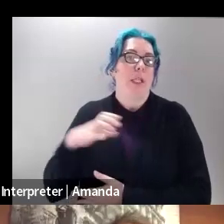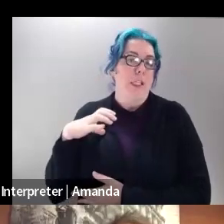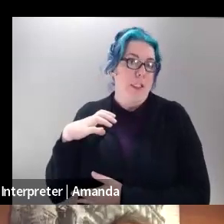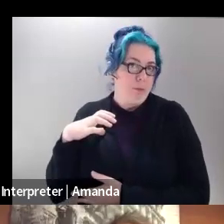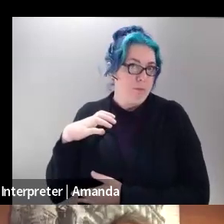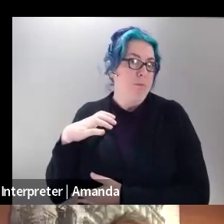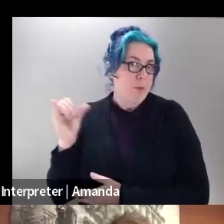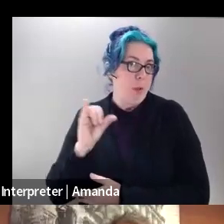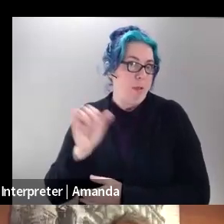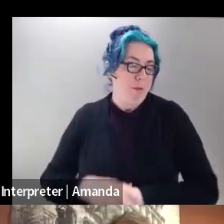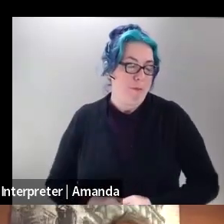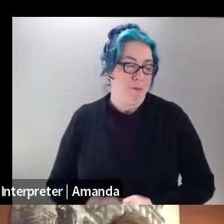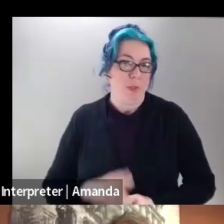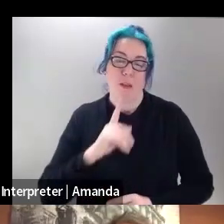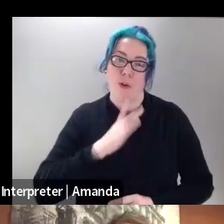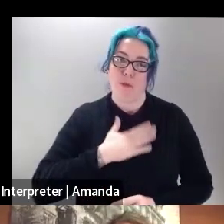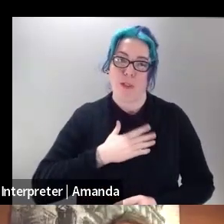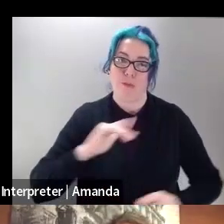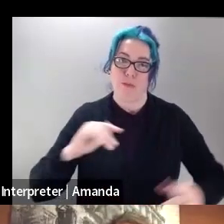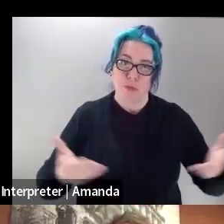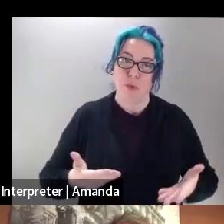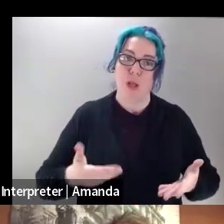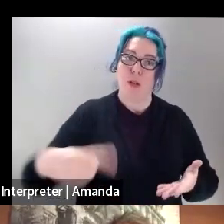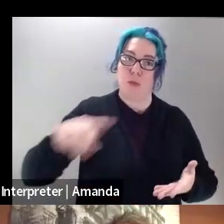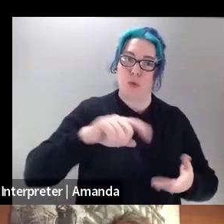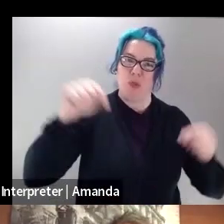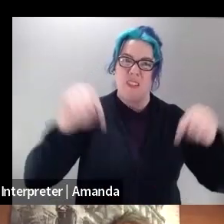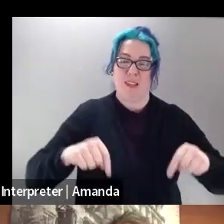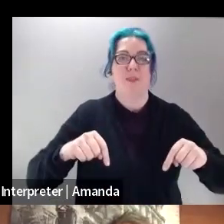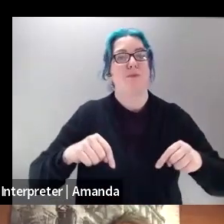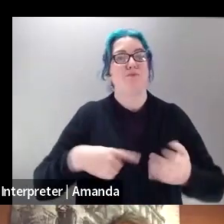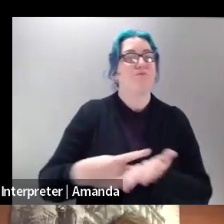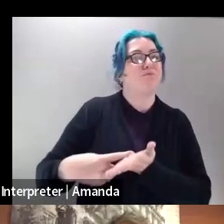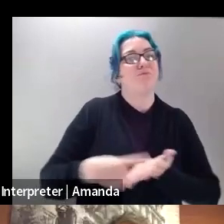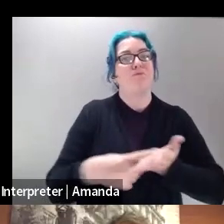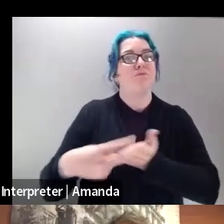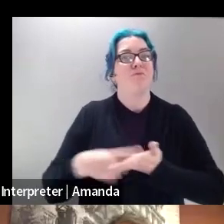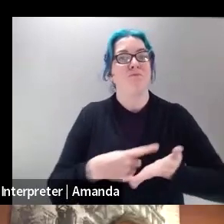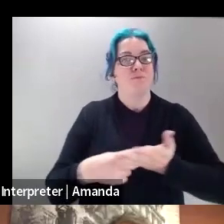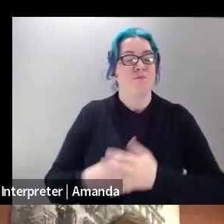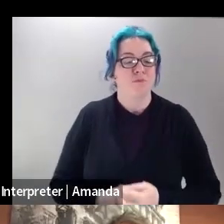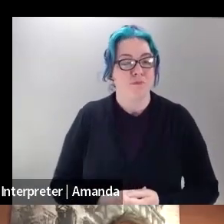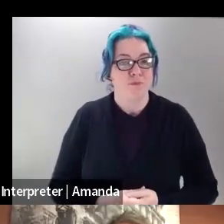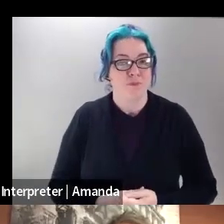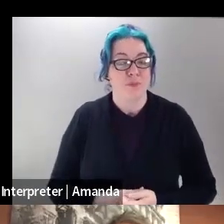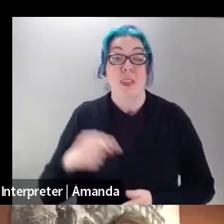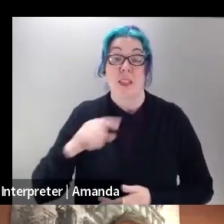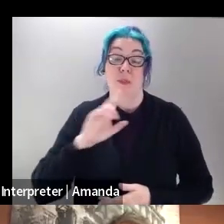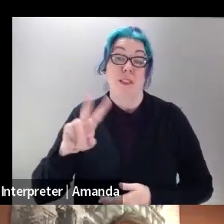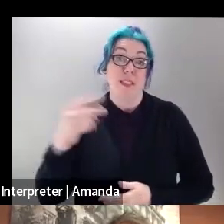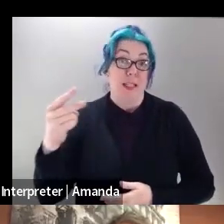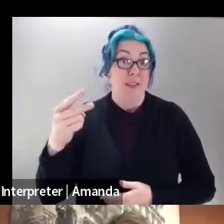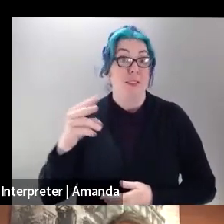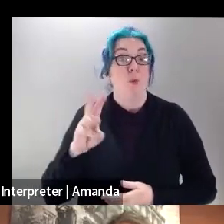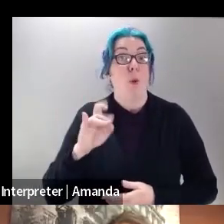pleasure to present you and present this webinar and welcome you to this webinar. This is the second that we've created through